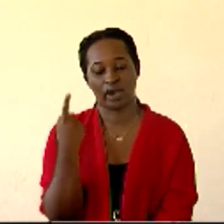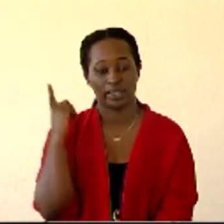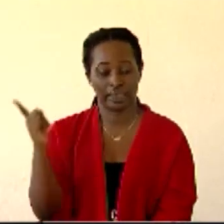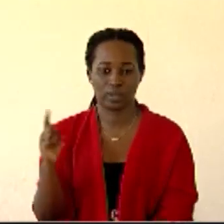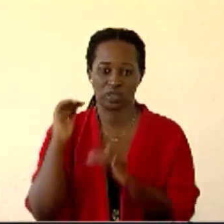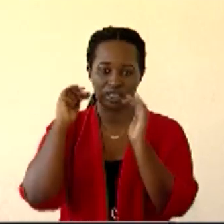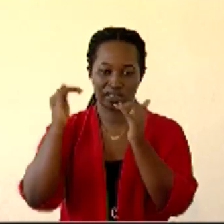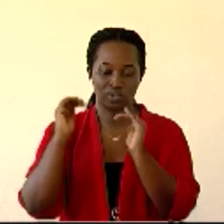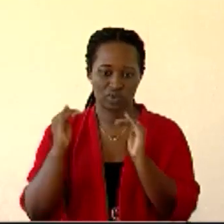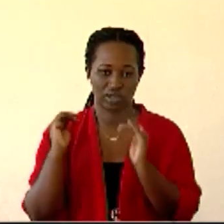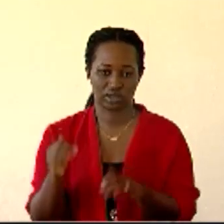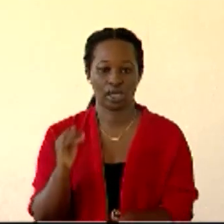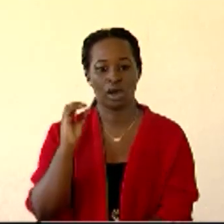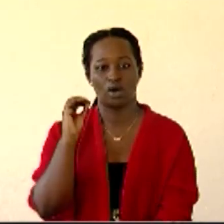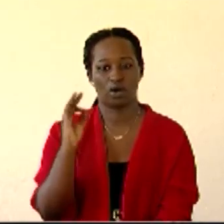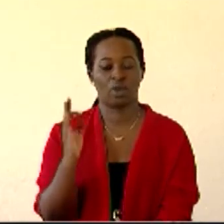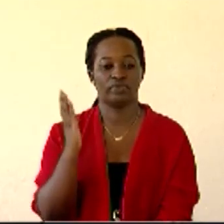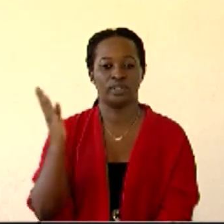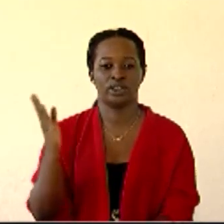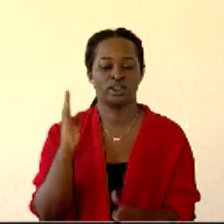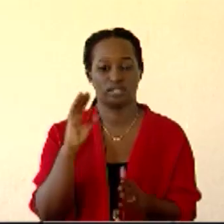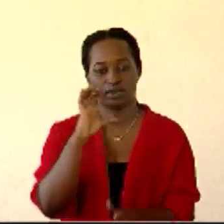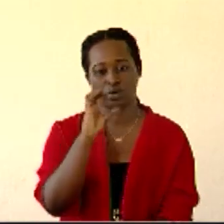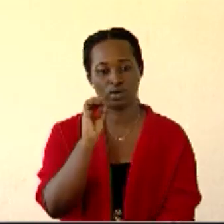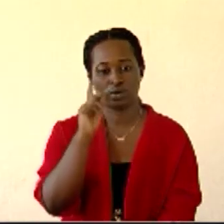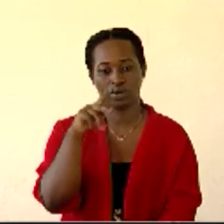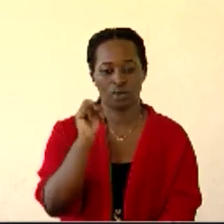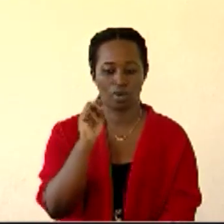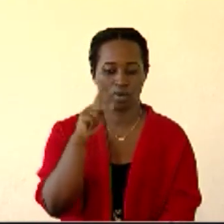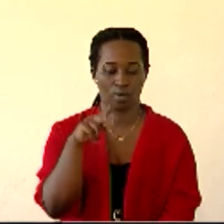structure of this compound A.